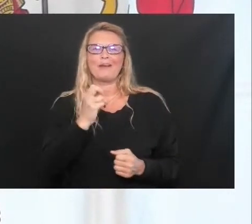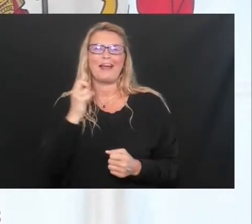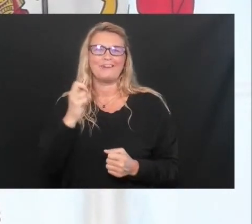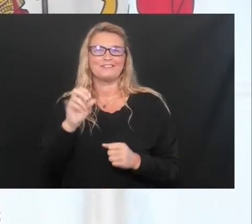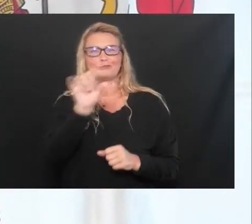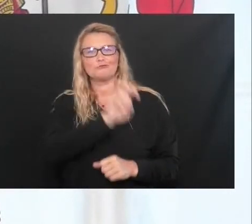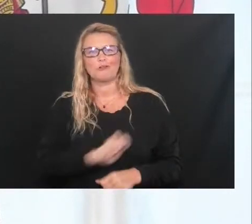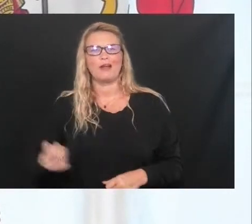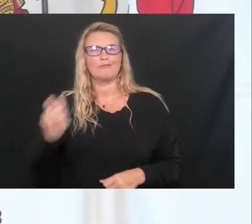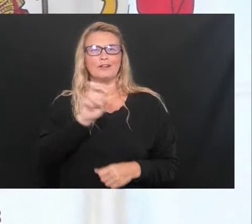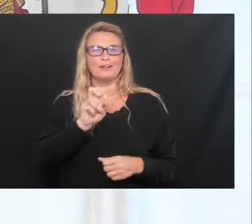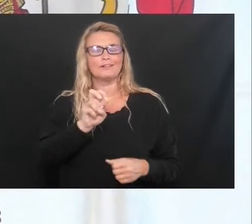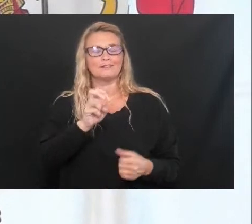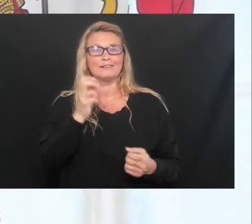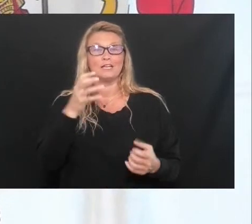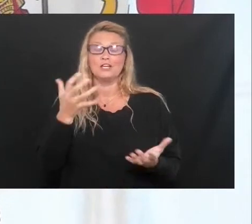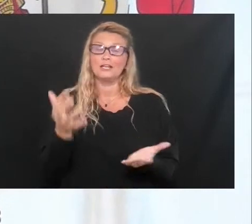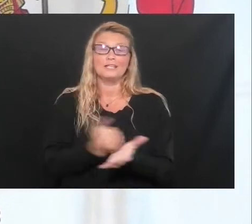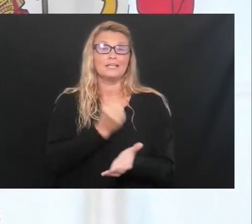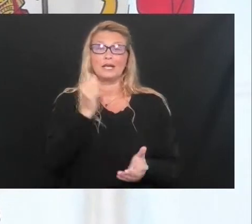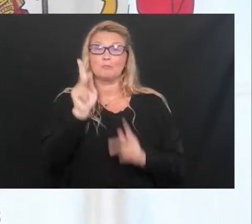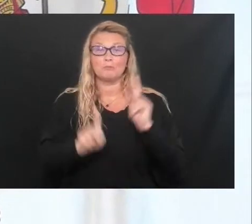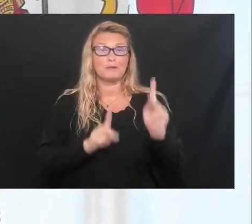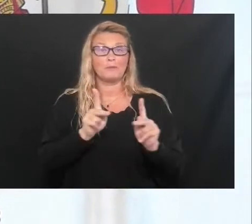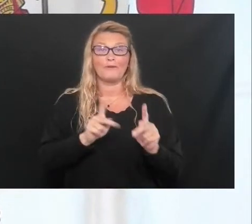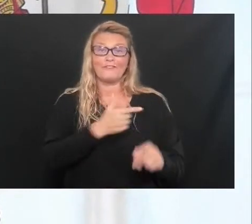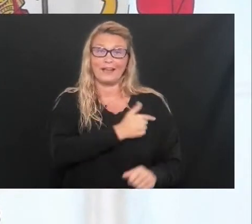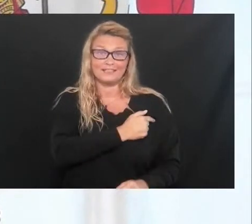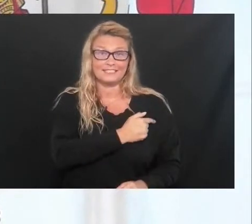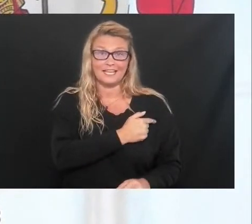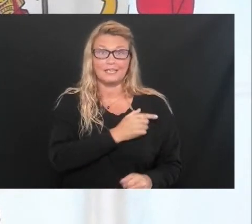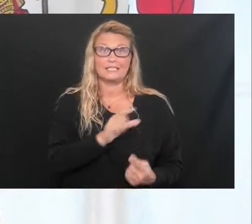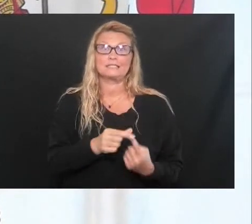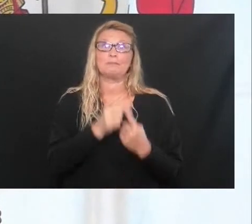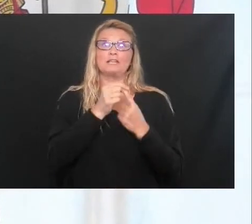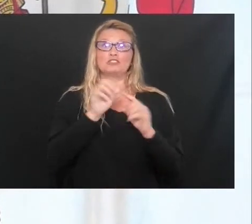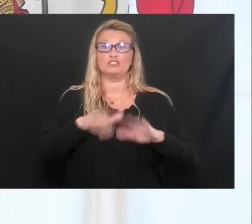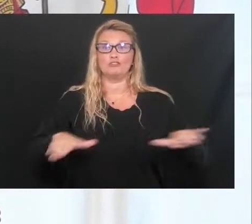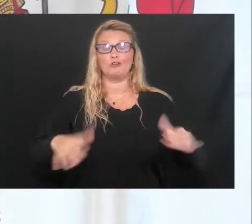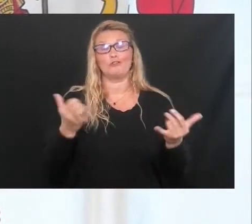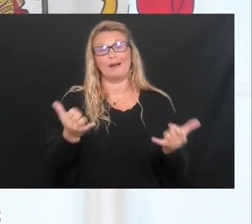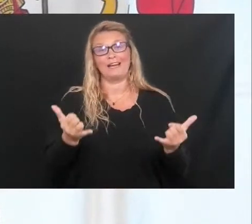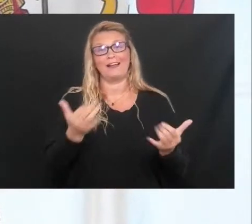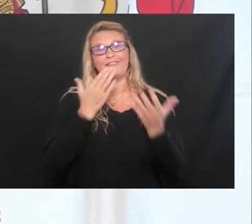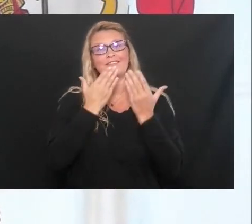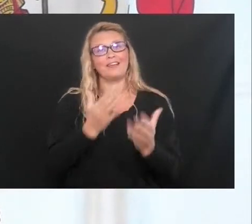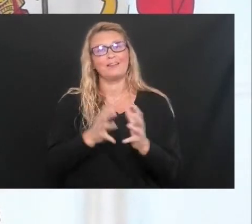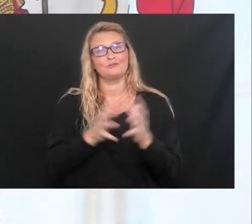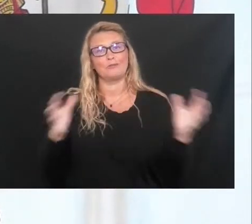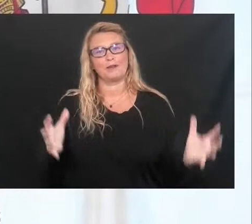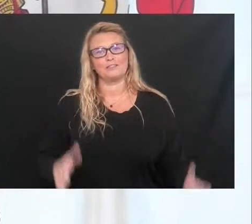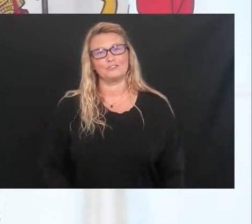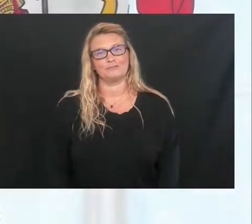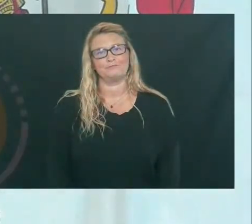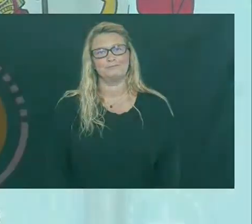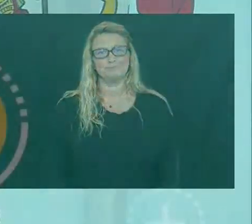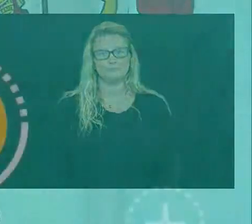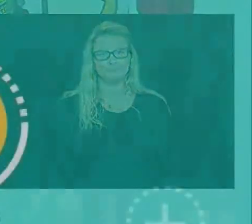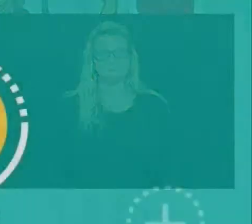we'll keep trying to get more and more folks vaccinated, especially our kids right now. So thank you so much.